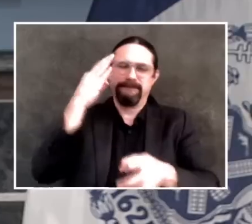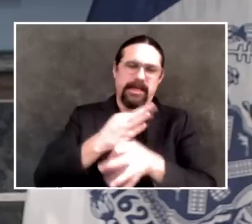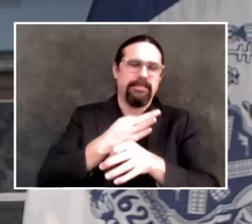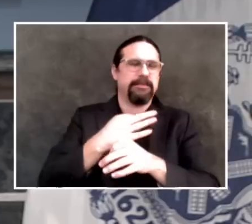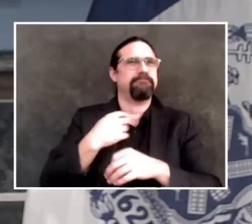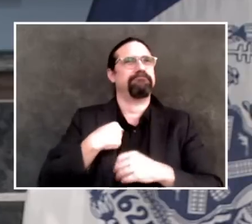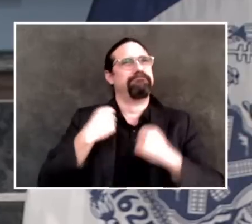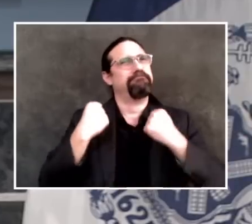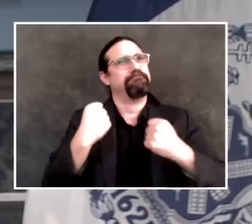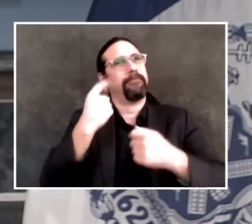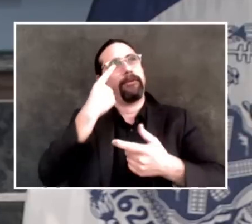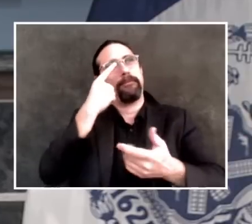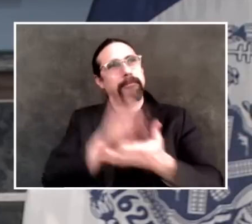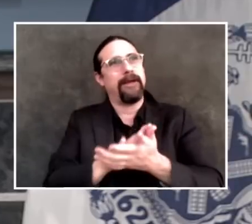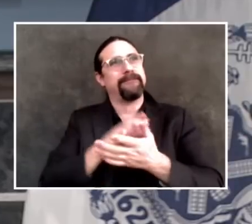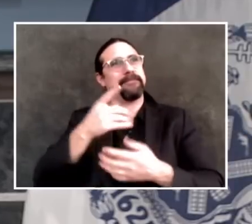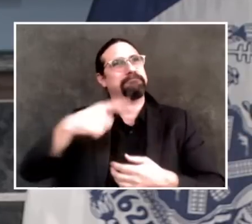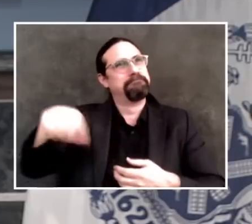So